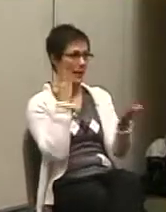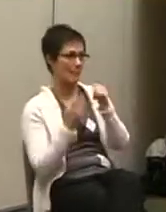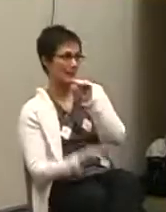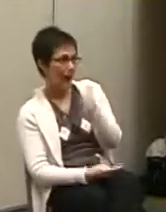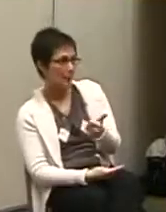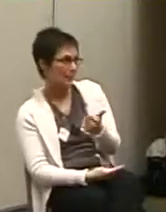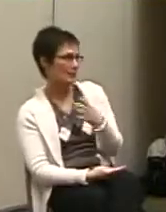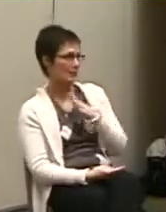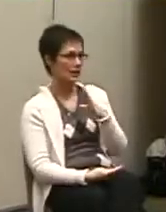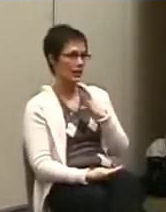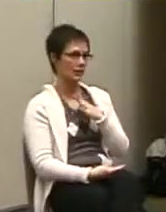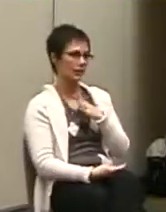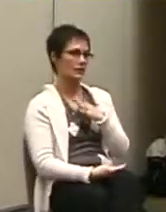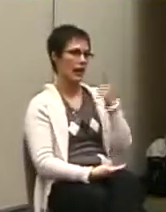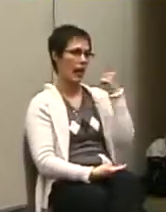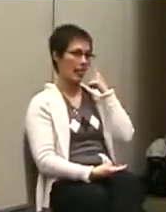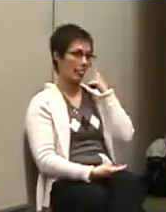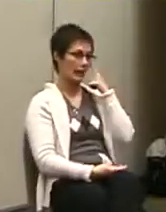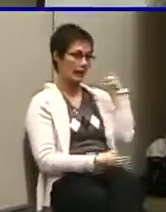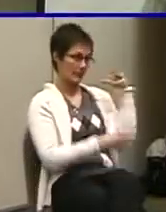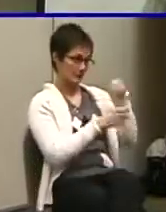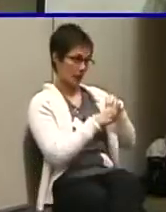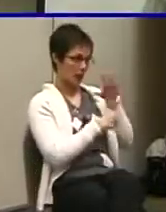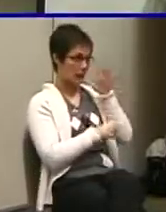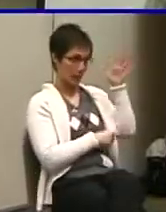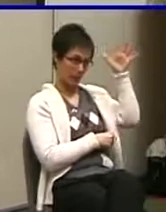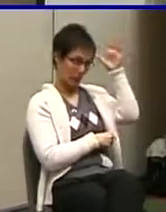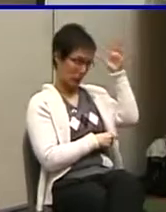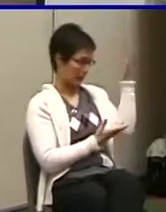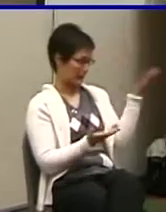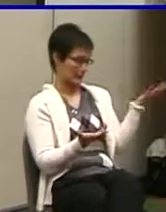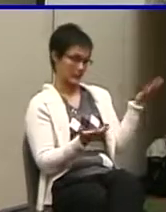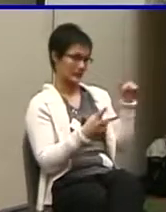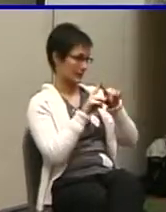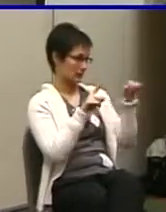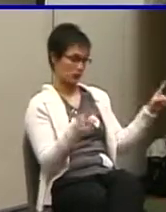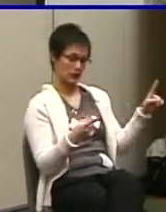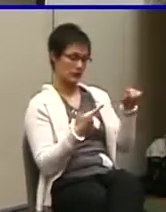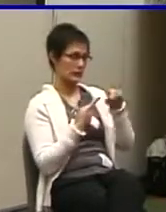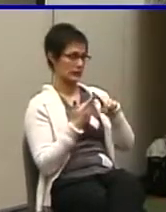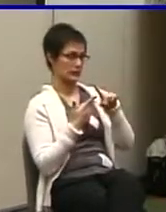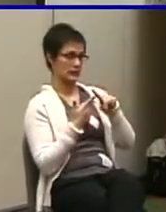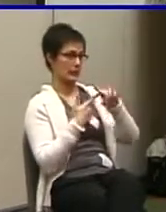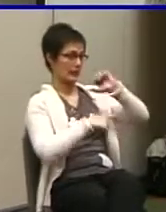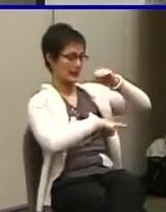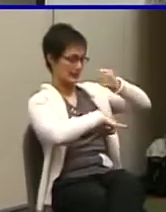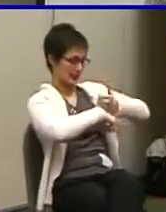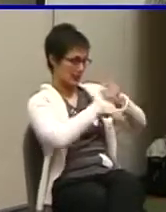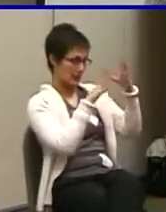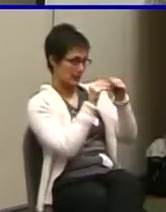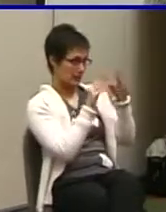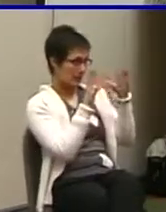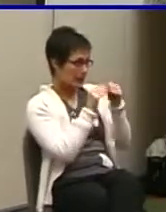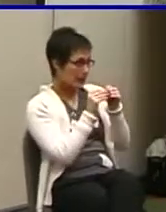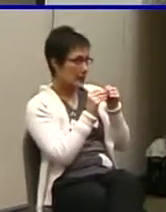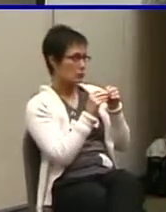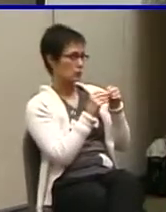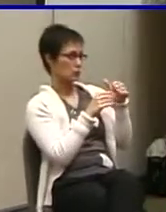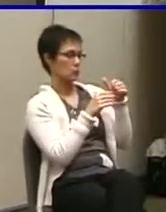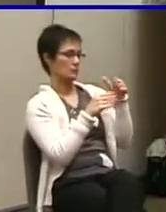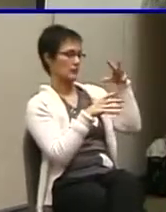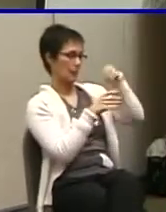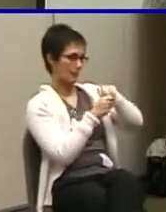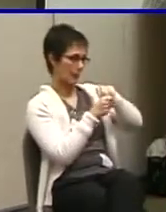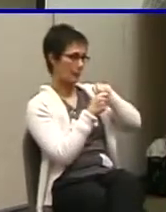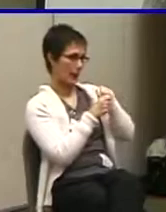I think it's with the parent getting involved. Okay. It's different. The setup of the meeting to implement the plan